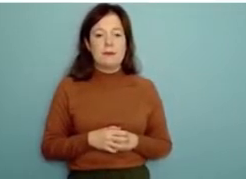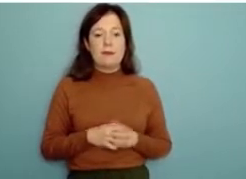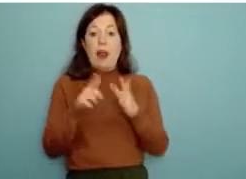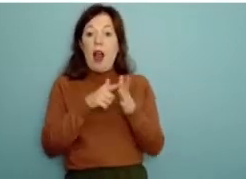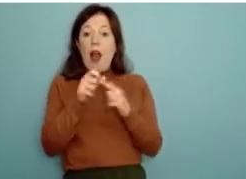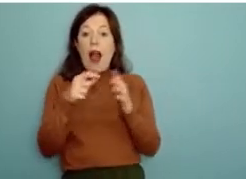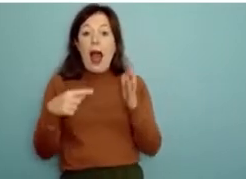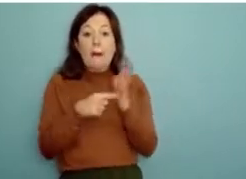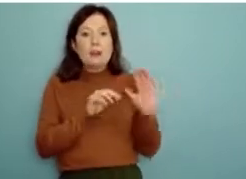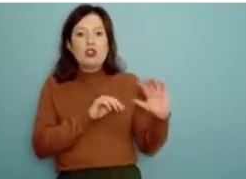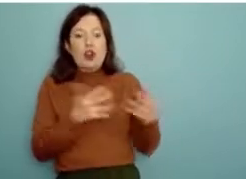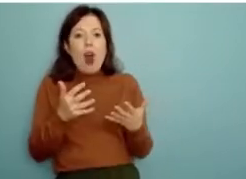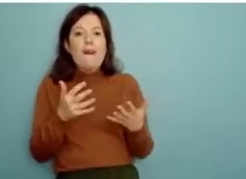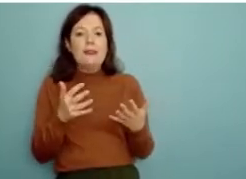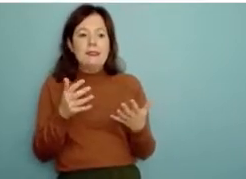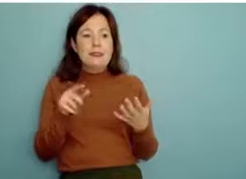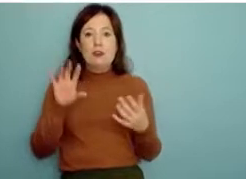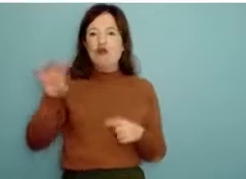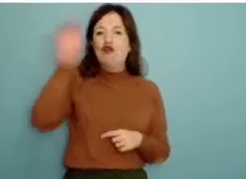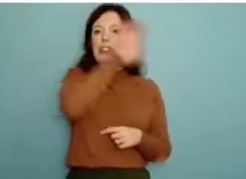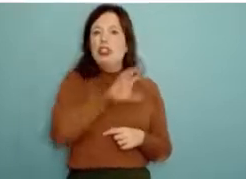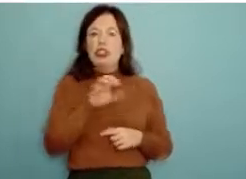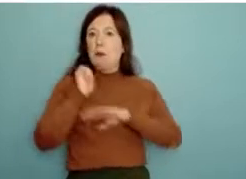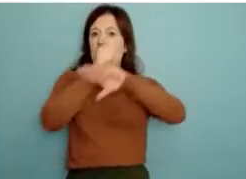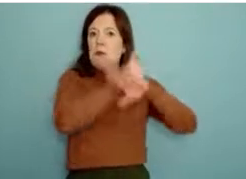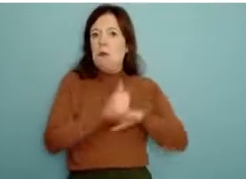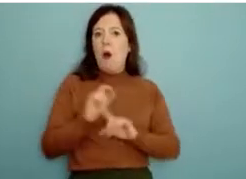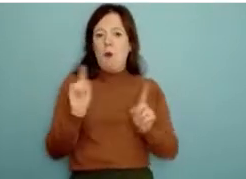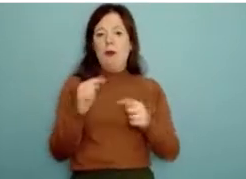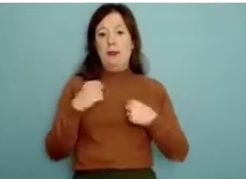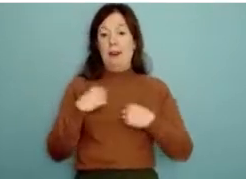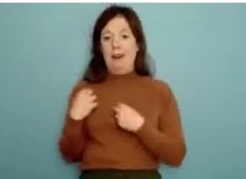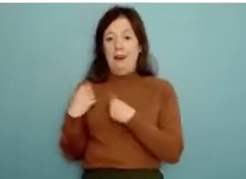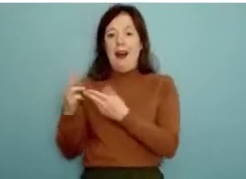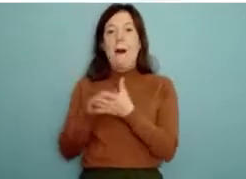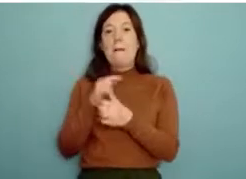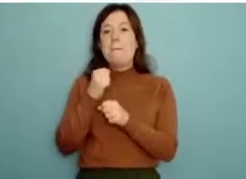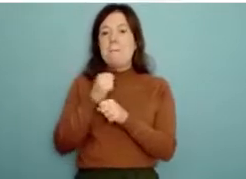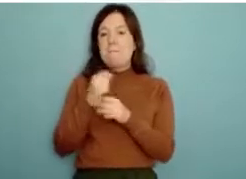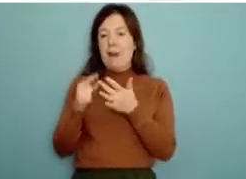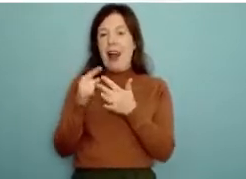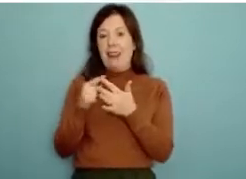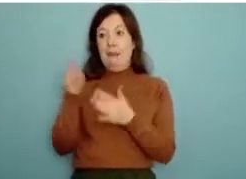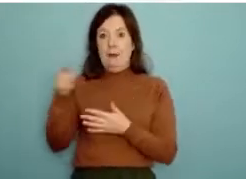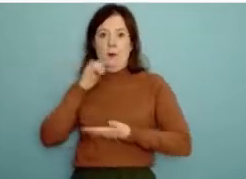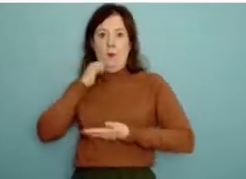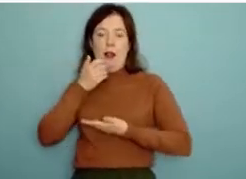to help us and give us some clues. So I'm going to hand over to Maggie now to talk us through